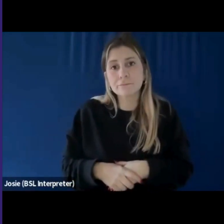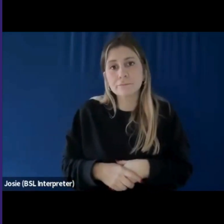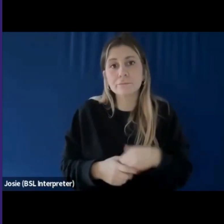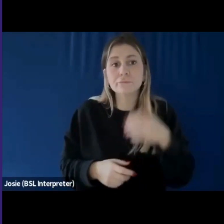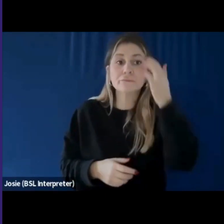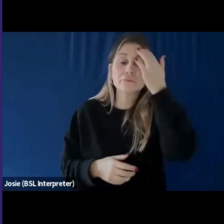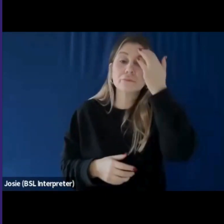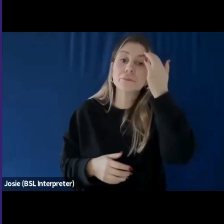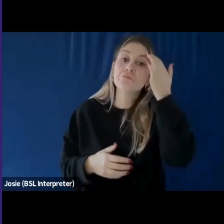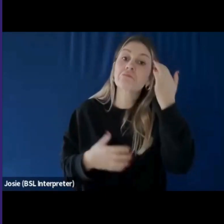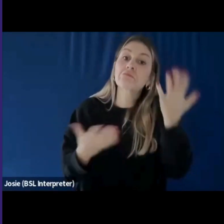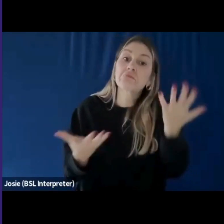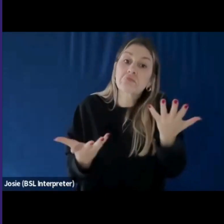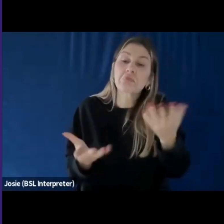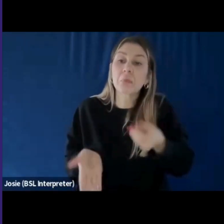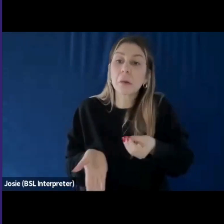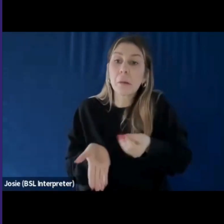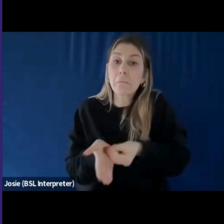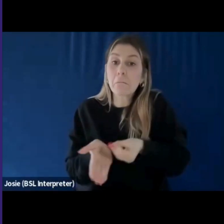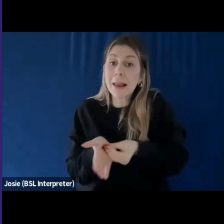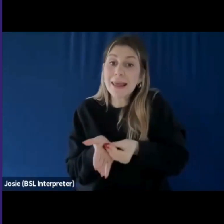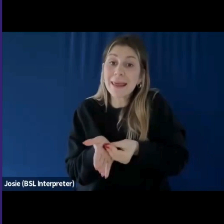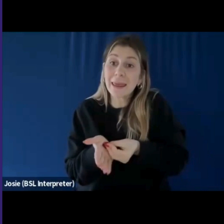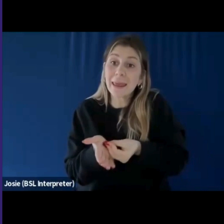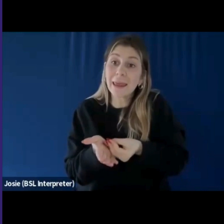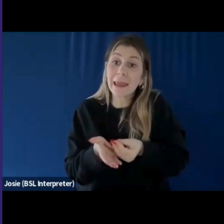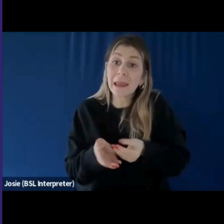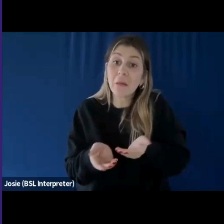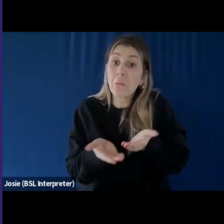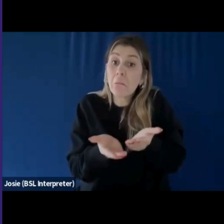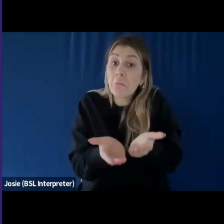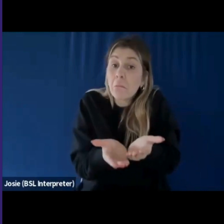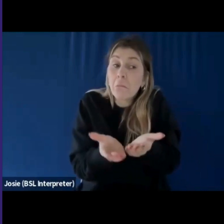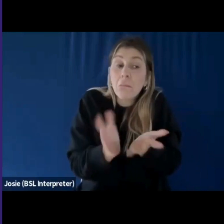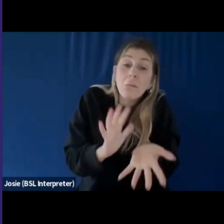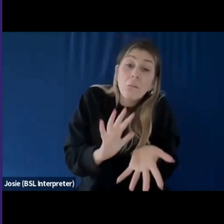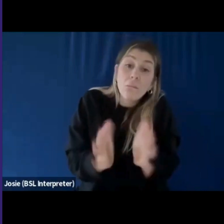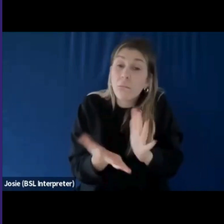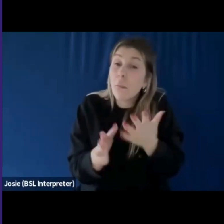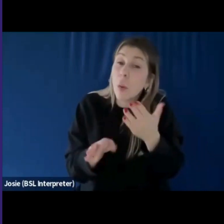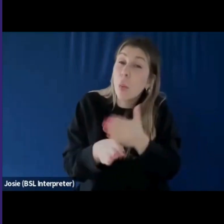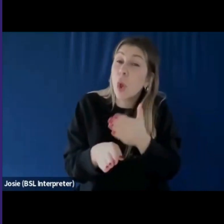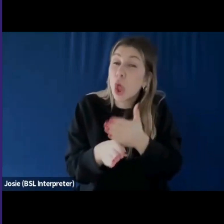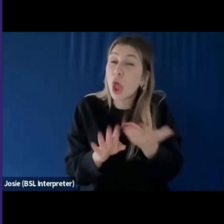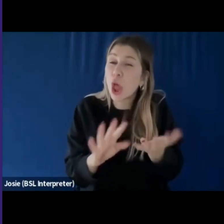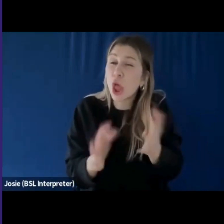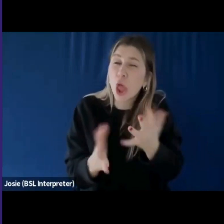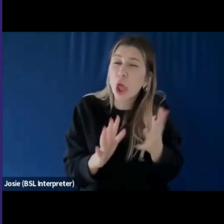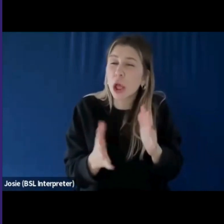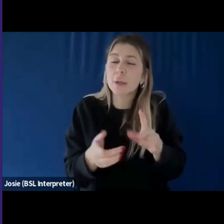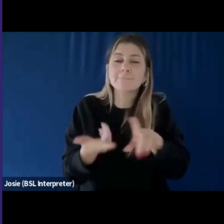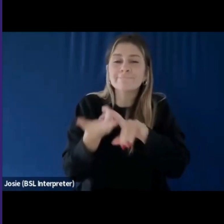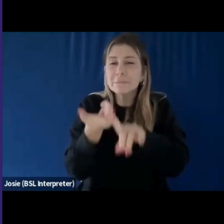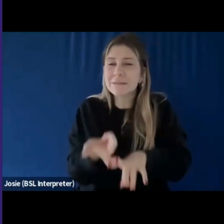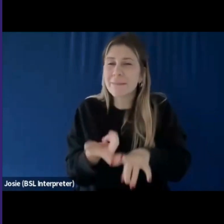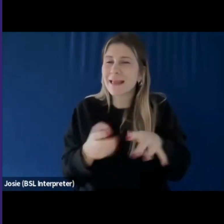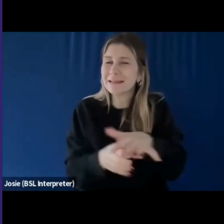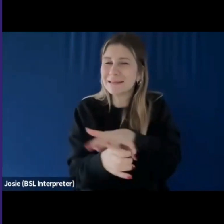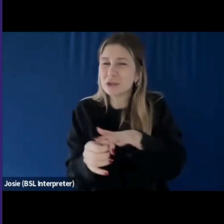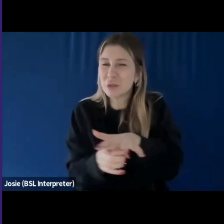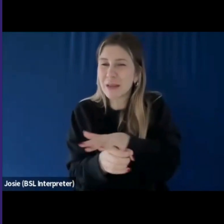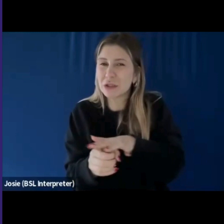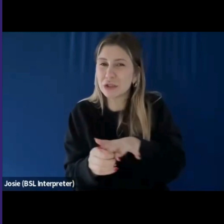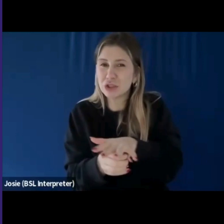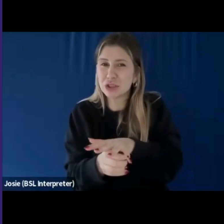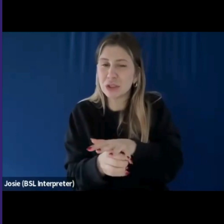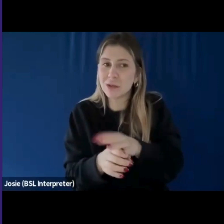Cash incentives can work, but depending on the situation, people might be just doing